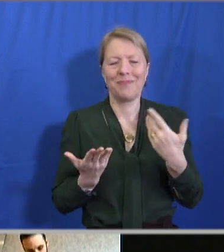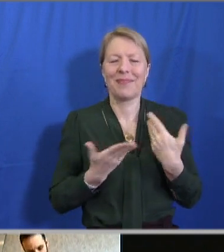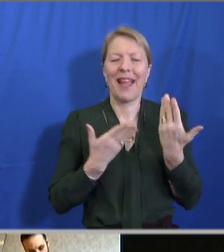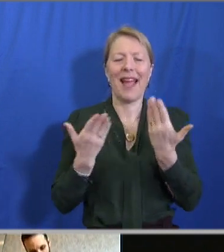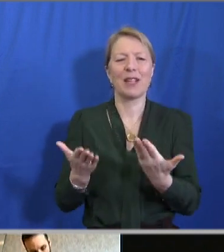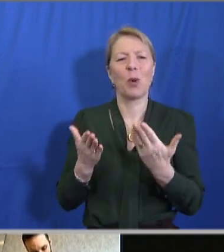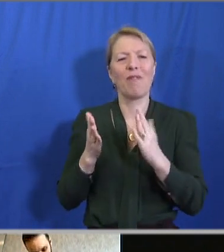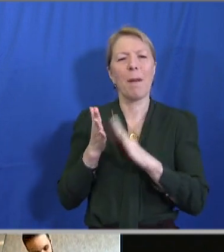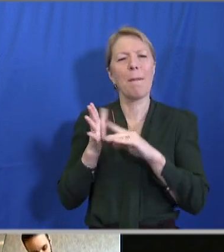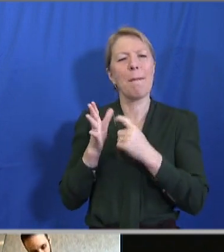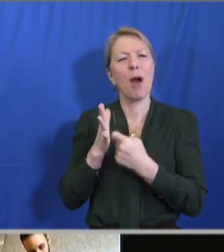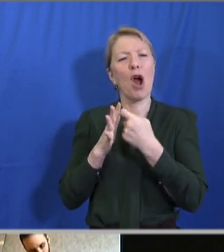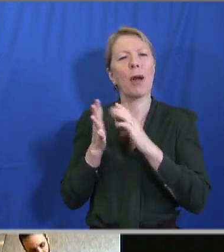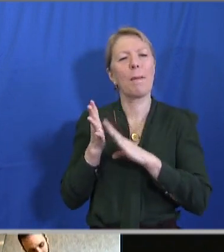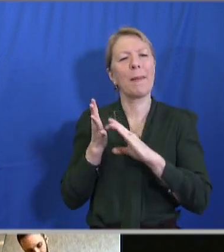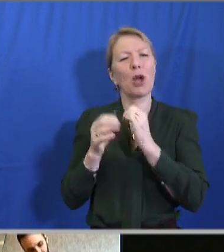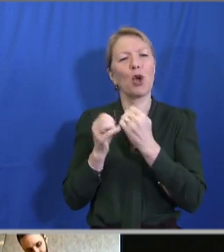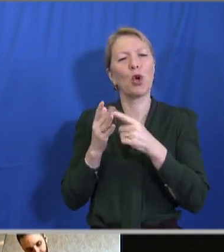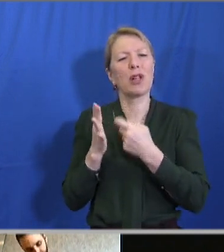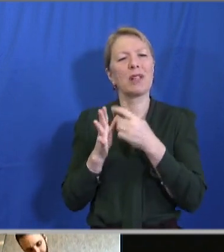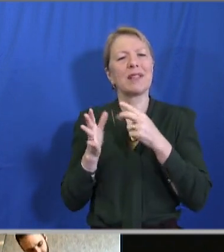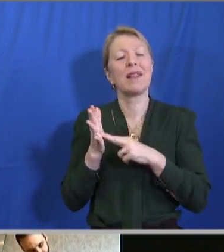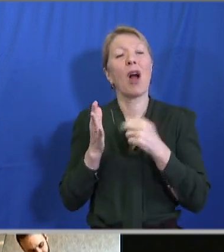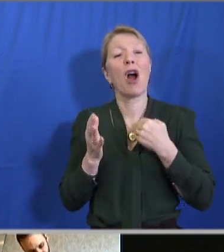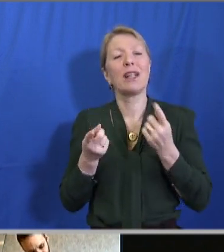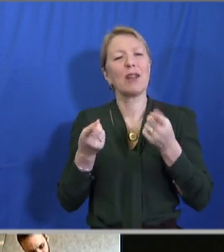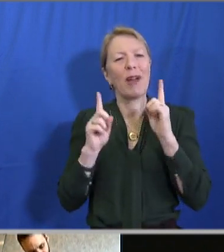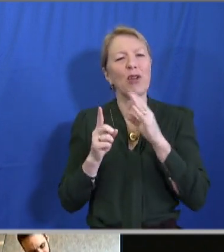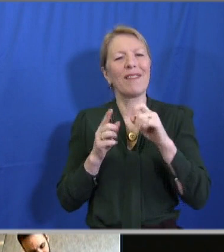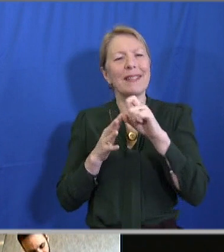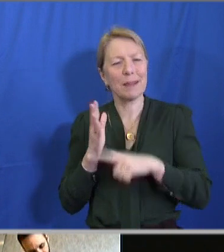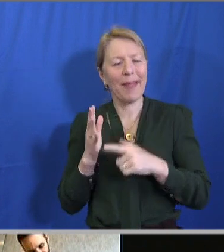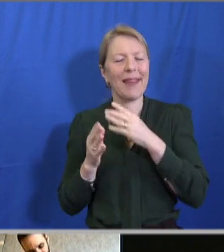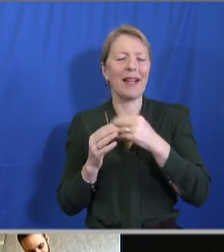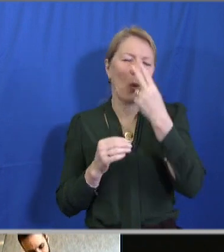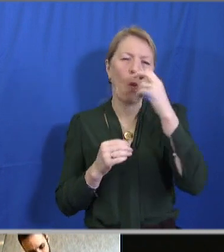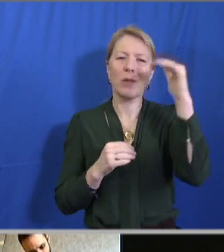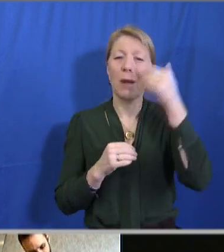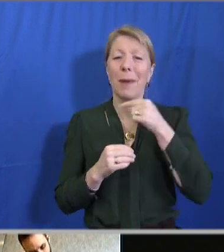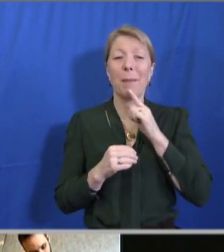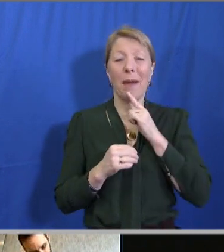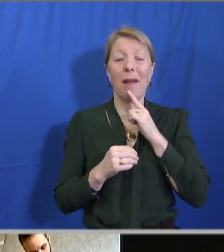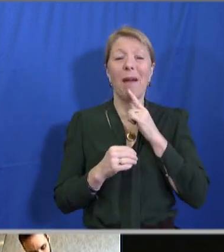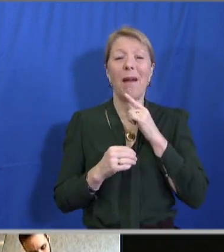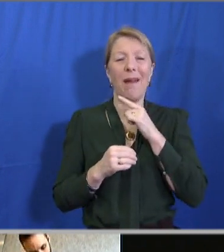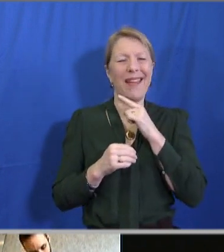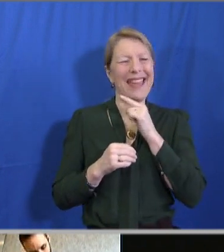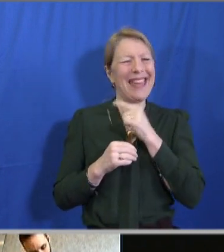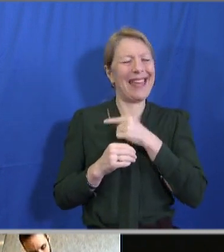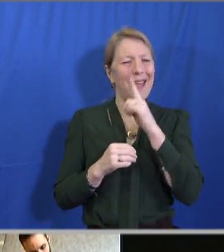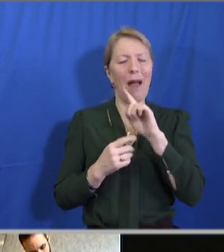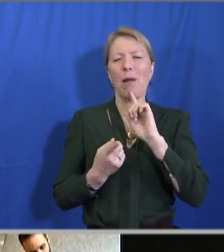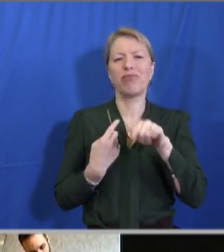Director of Disability and Older People, who will respond, I think, more fully to questions that members of the Disabled People's Parliament